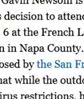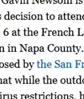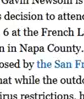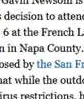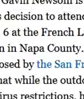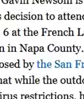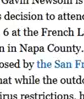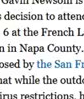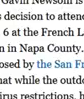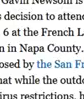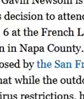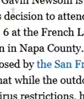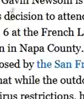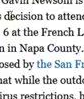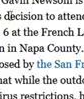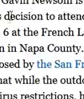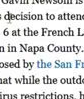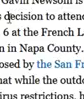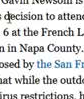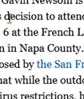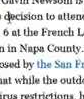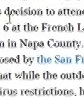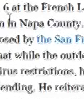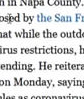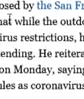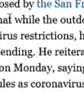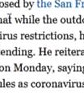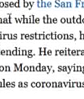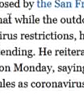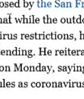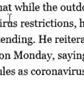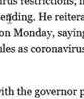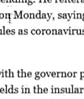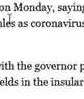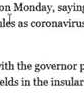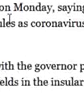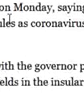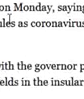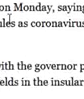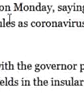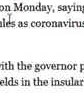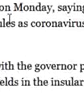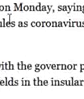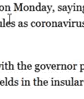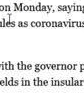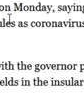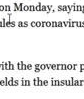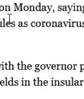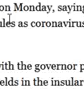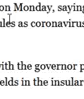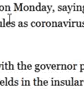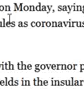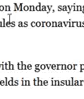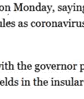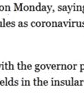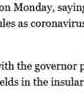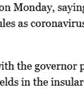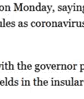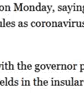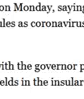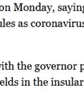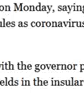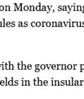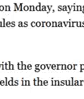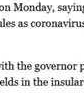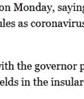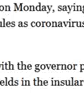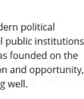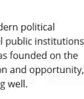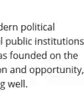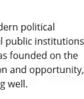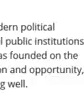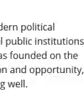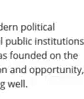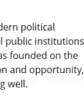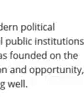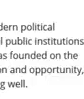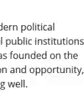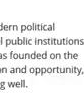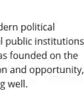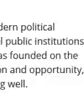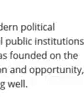Advisors. He also, just so you know, his Axiom Advisors is a big